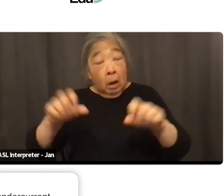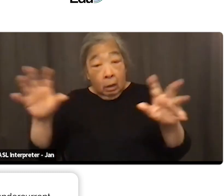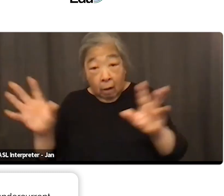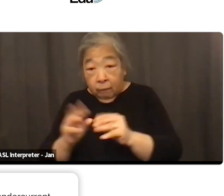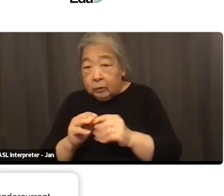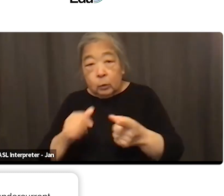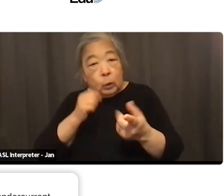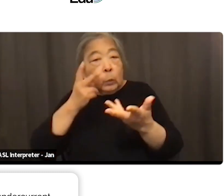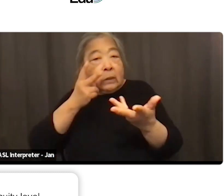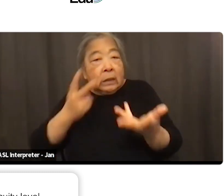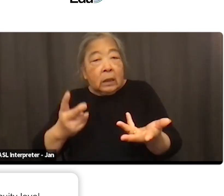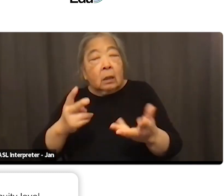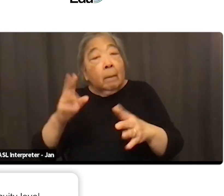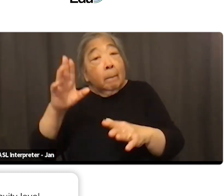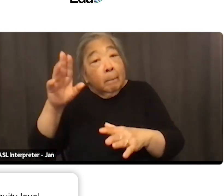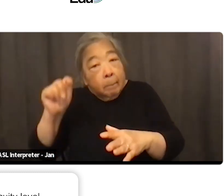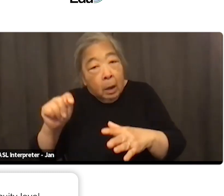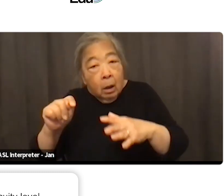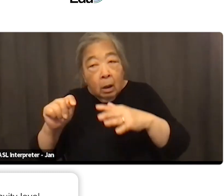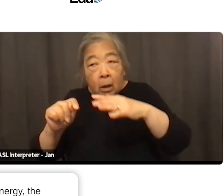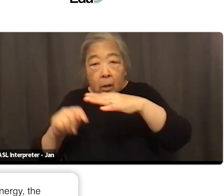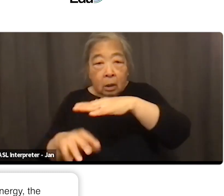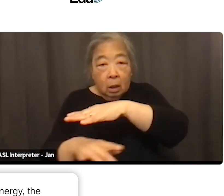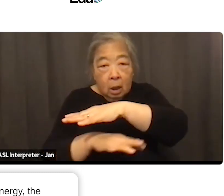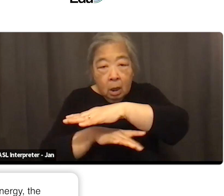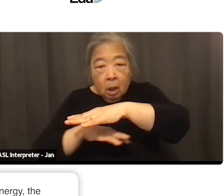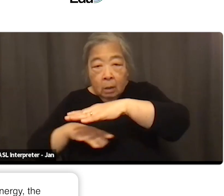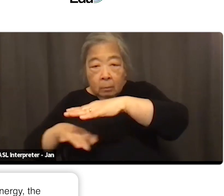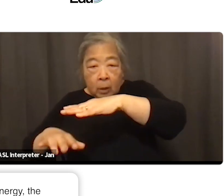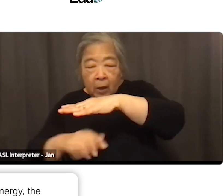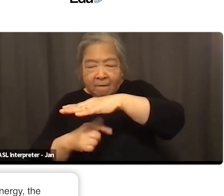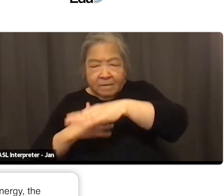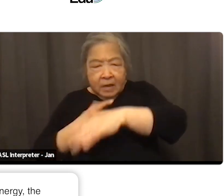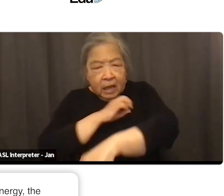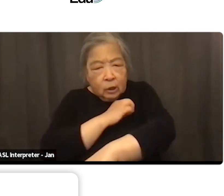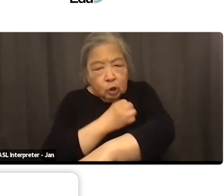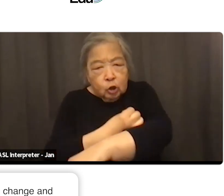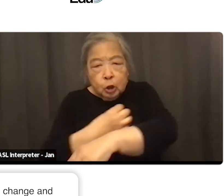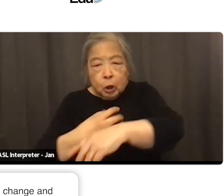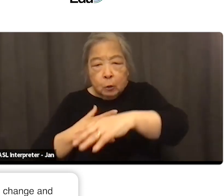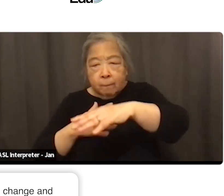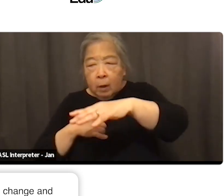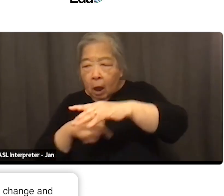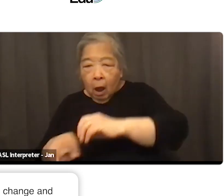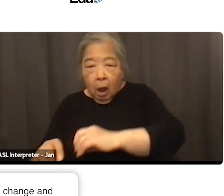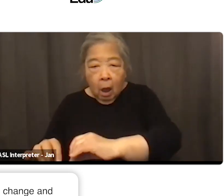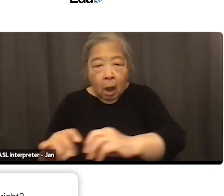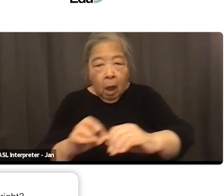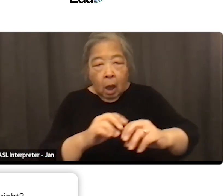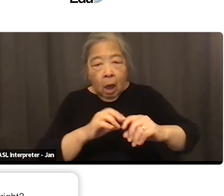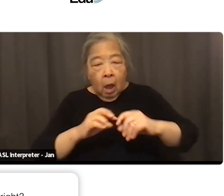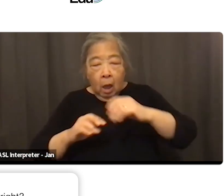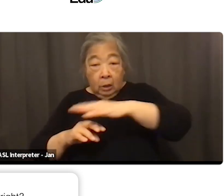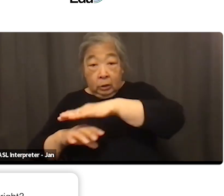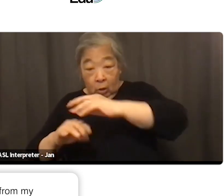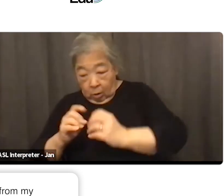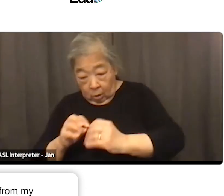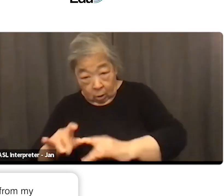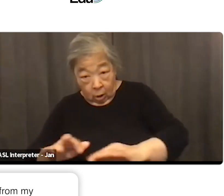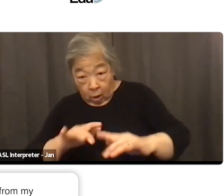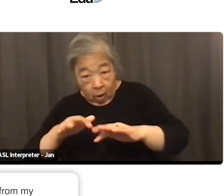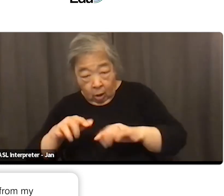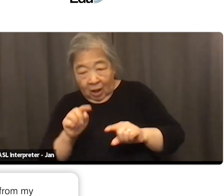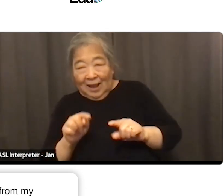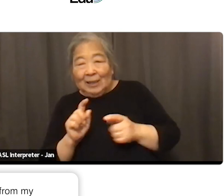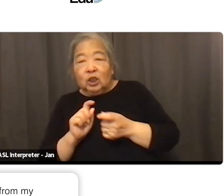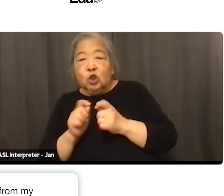there's that undercurrent. You feel the acuity level. You feel the energy, the stirring. And that's where change and shift happens, right? And